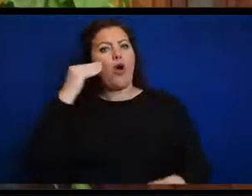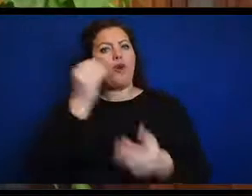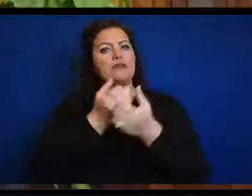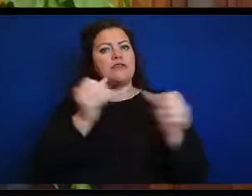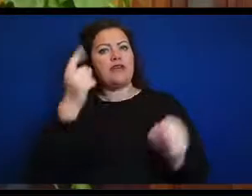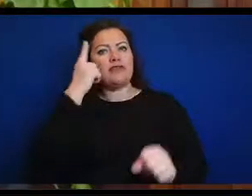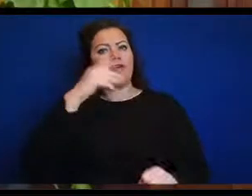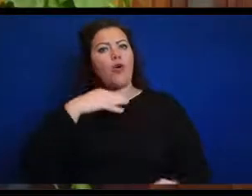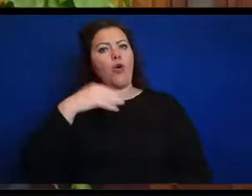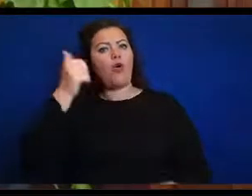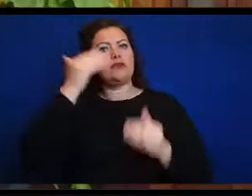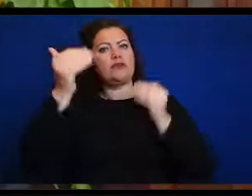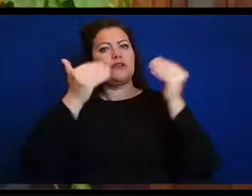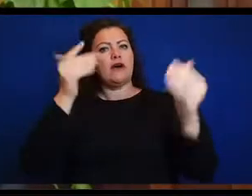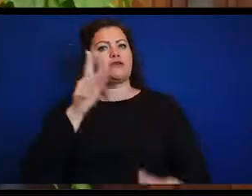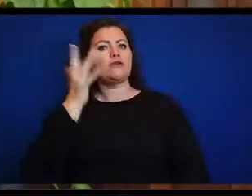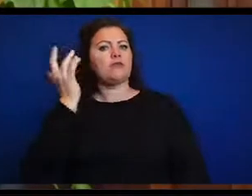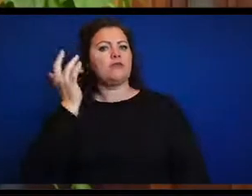older adults?